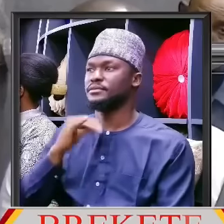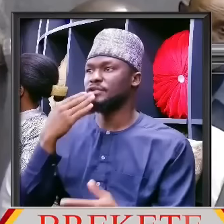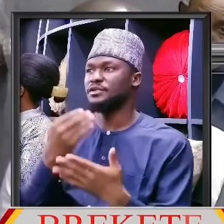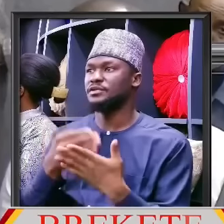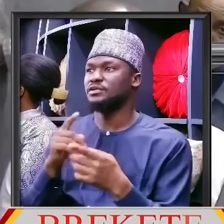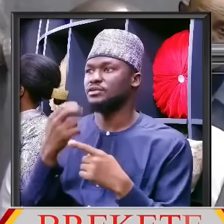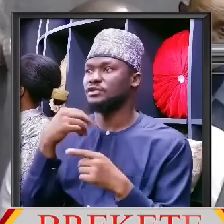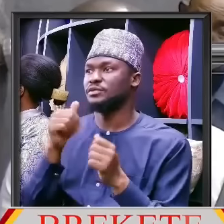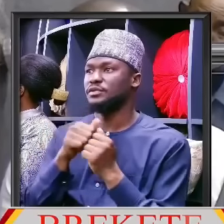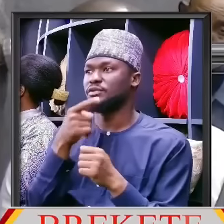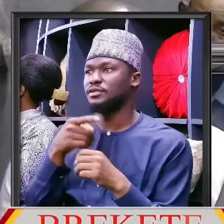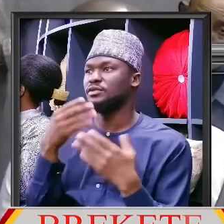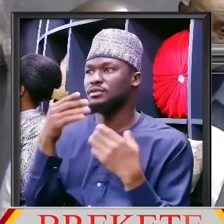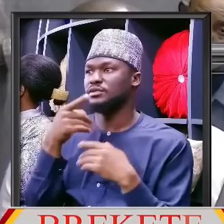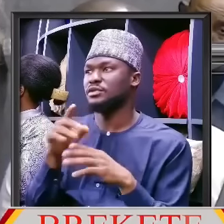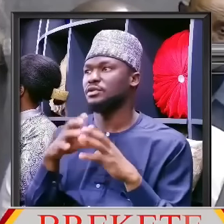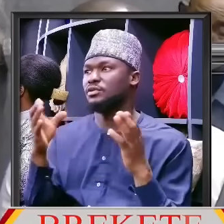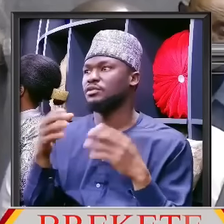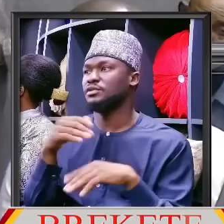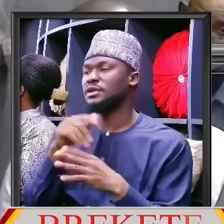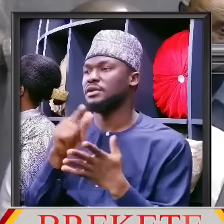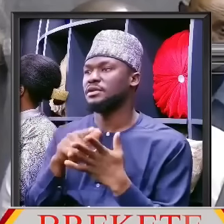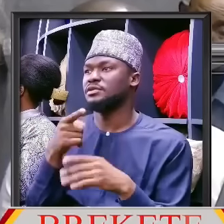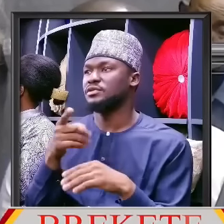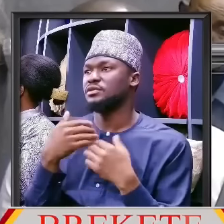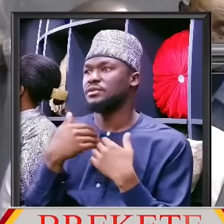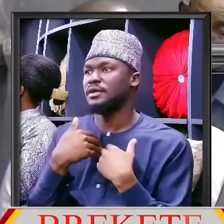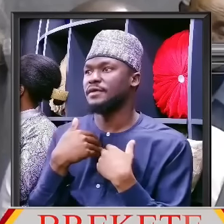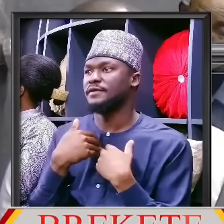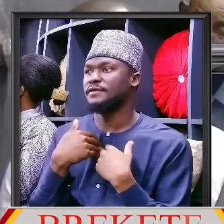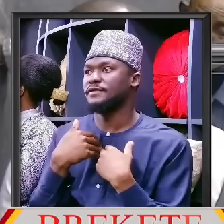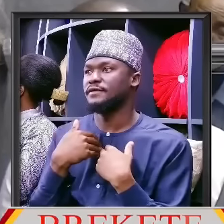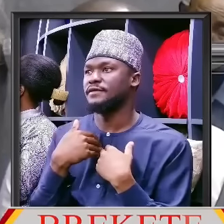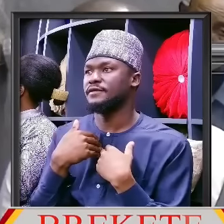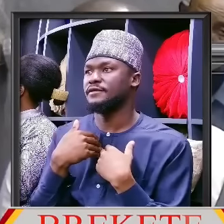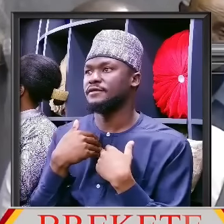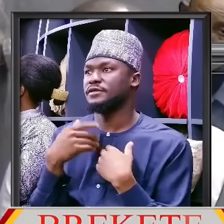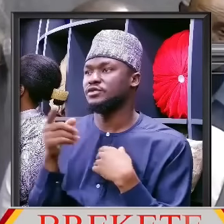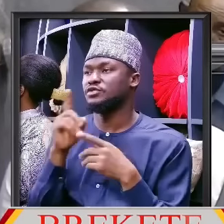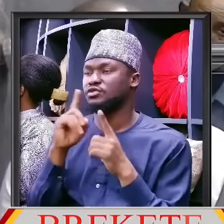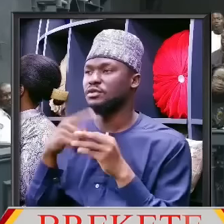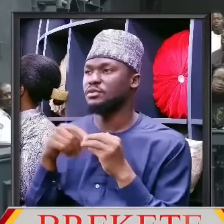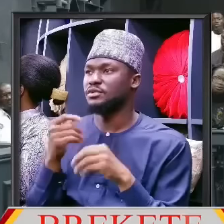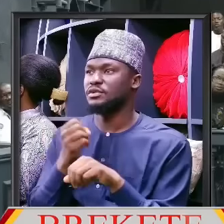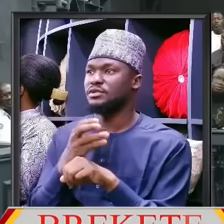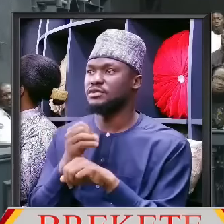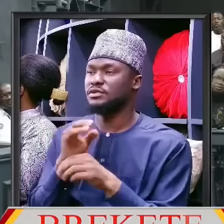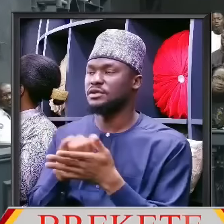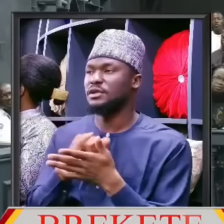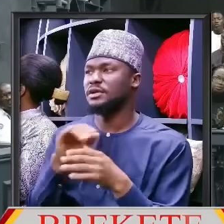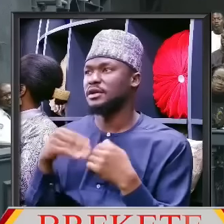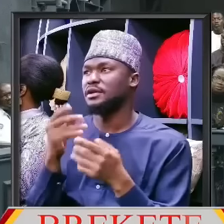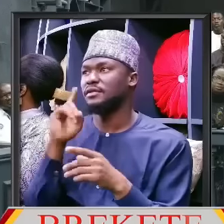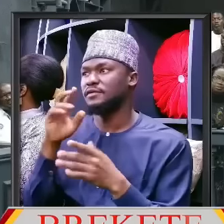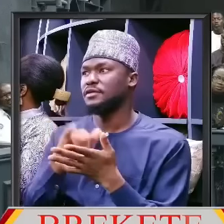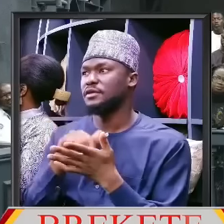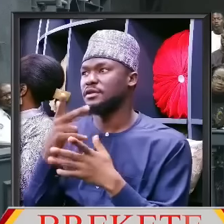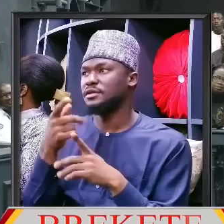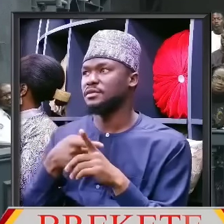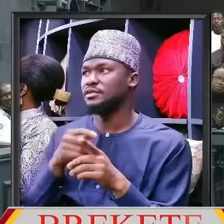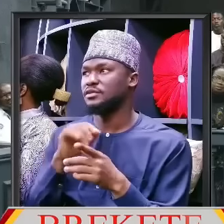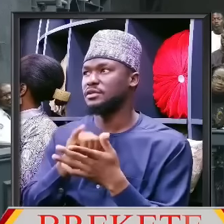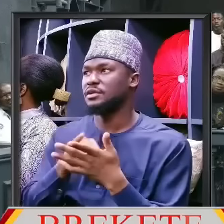Provost. Thank you very much. At least you don't latch on the suggestion where I give for 3 months. That suggestion